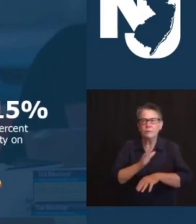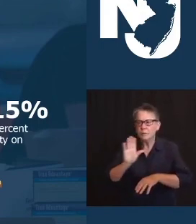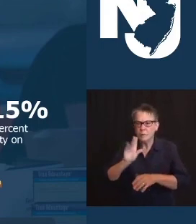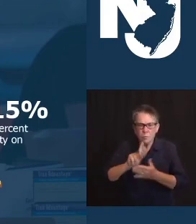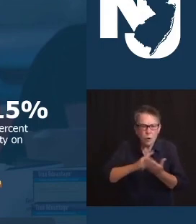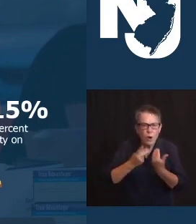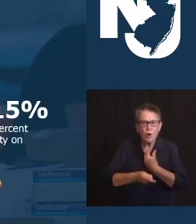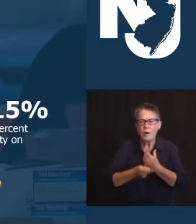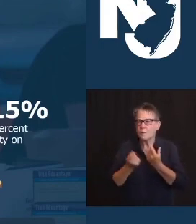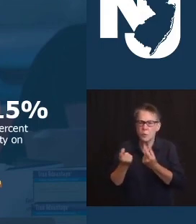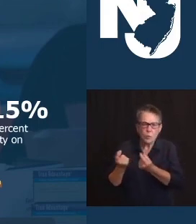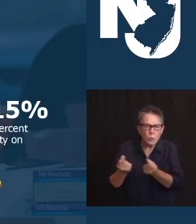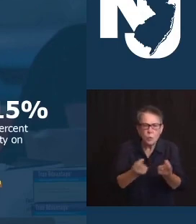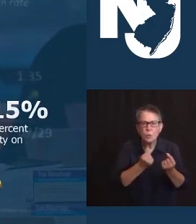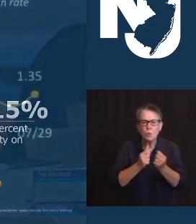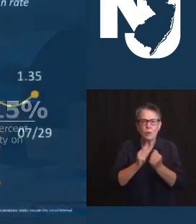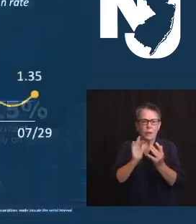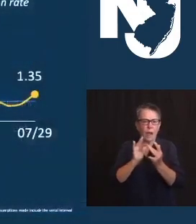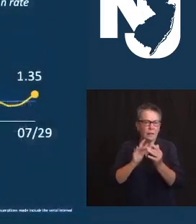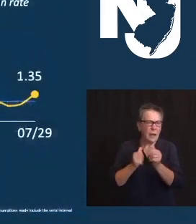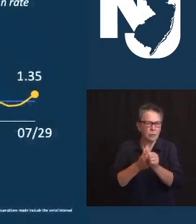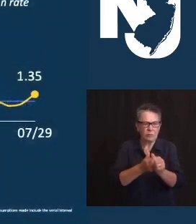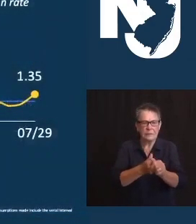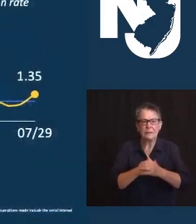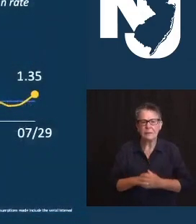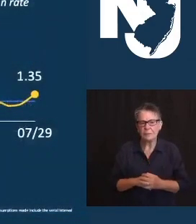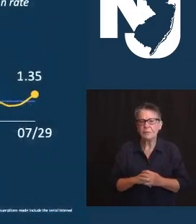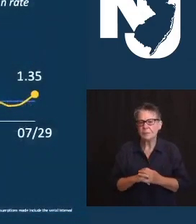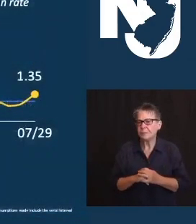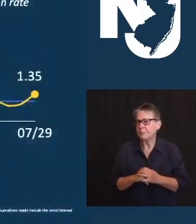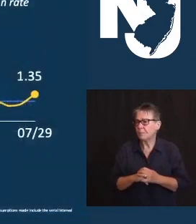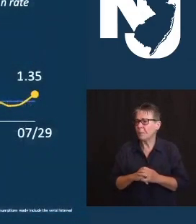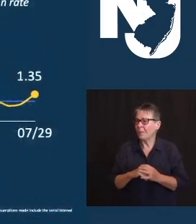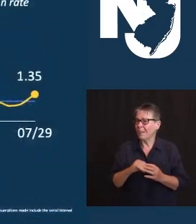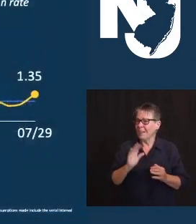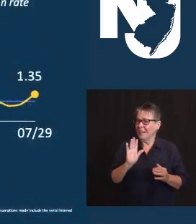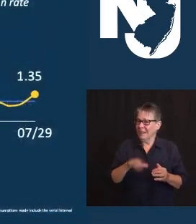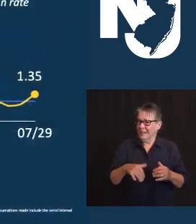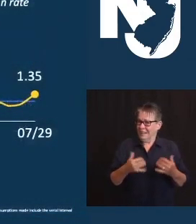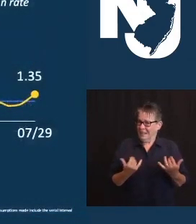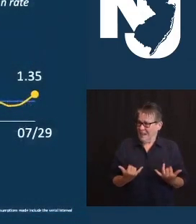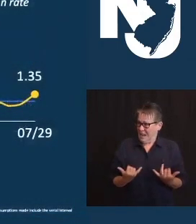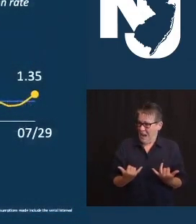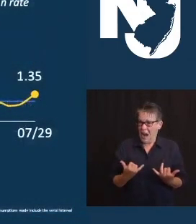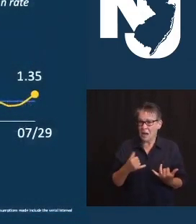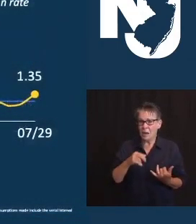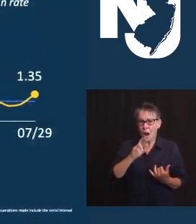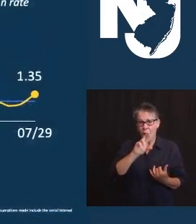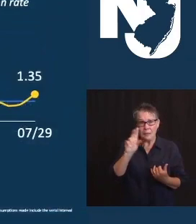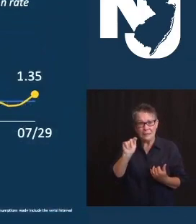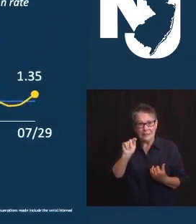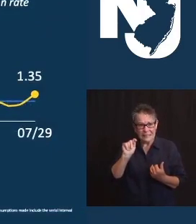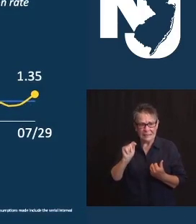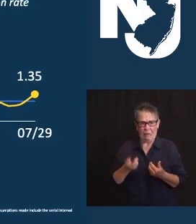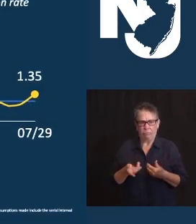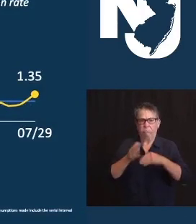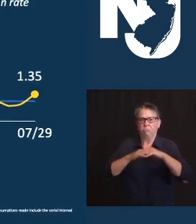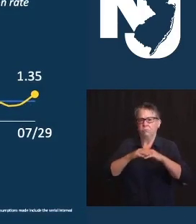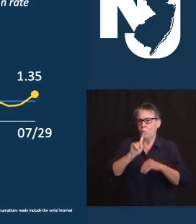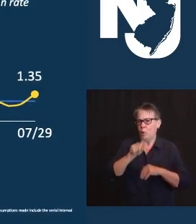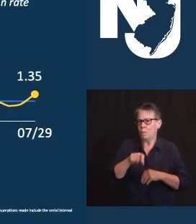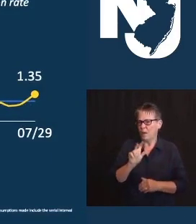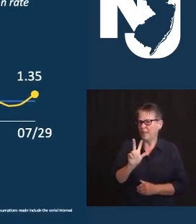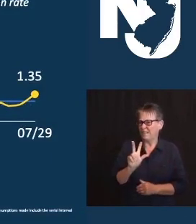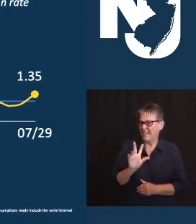person. However, the increases in new cases we have seen over the past week has pushed the statewide rate of